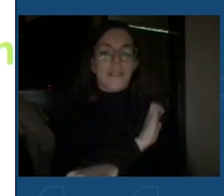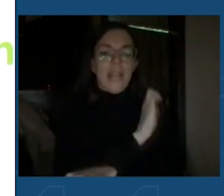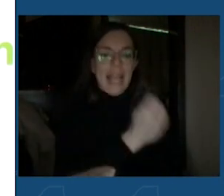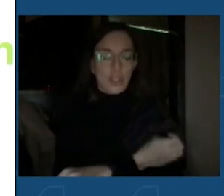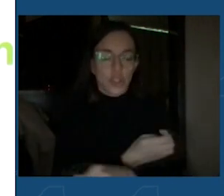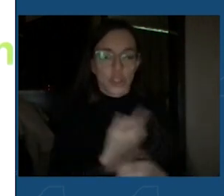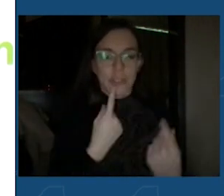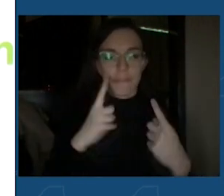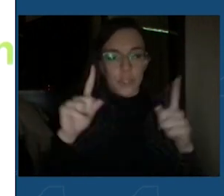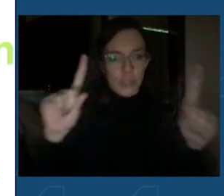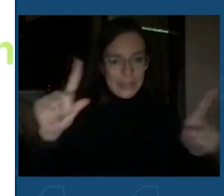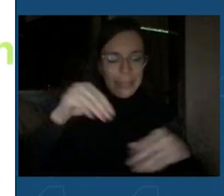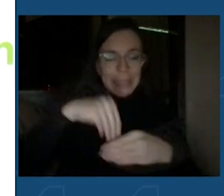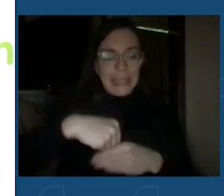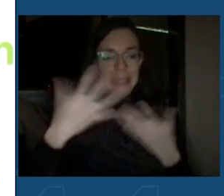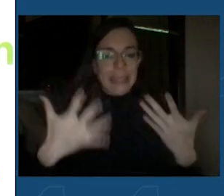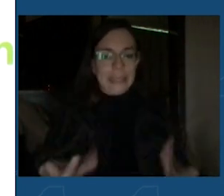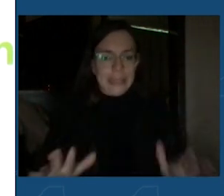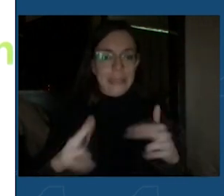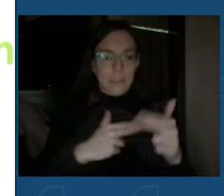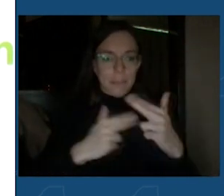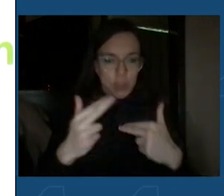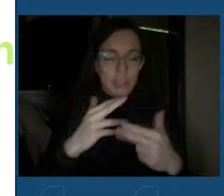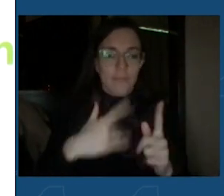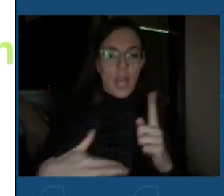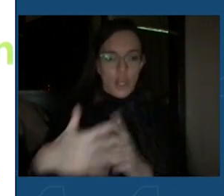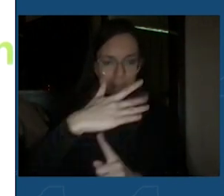built environment, and his mindfulness and